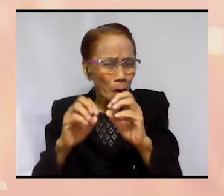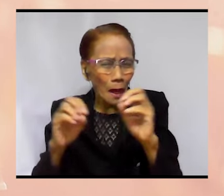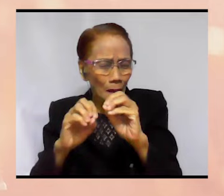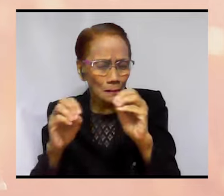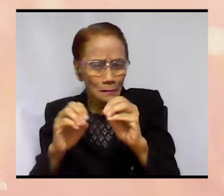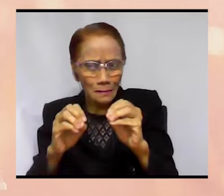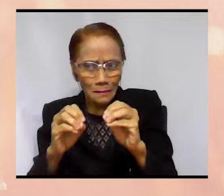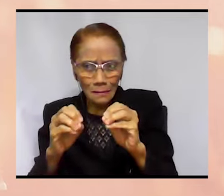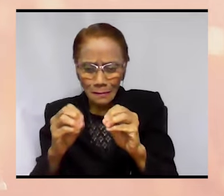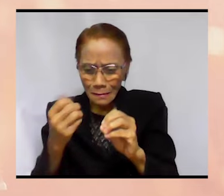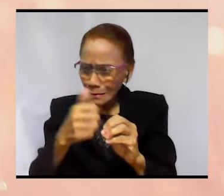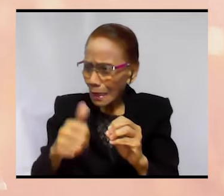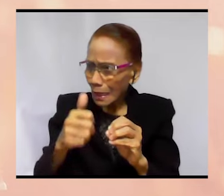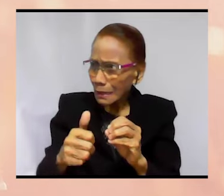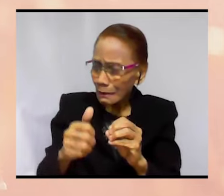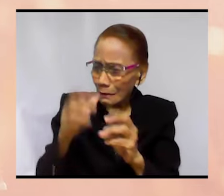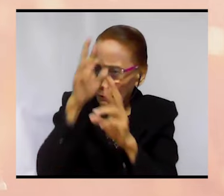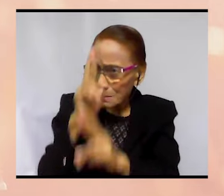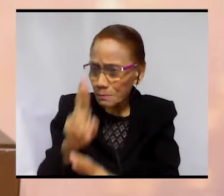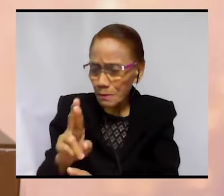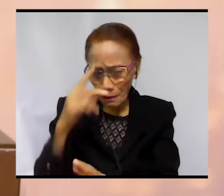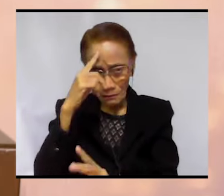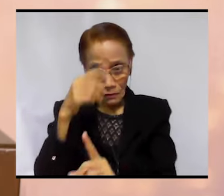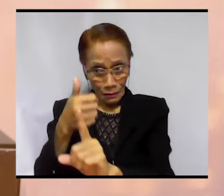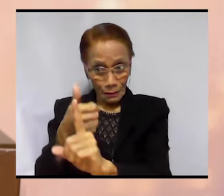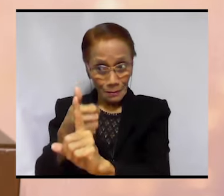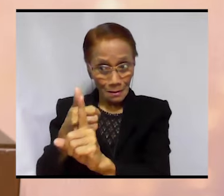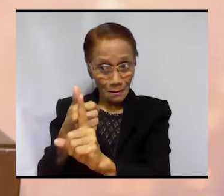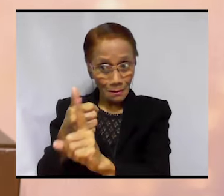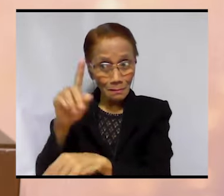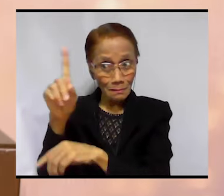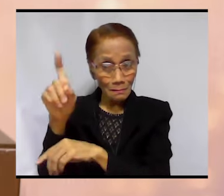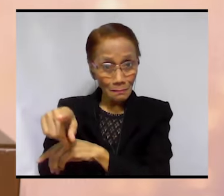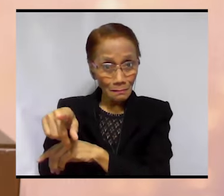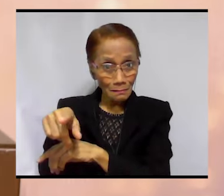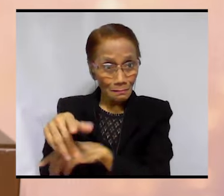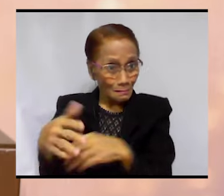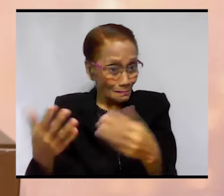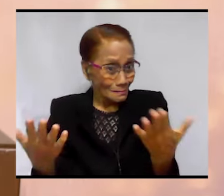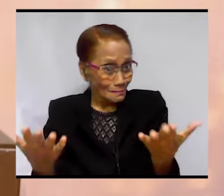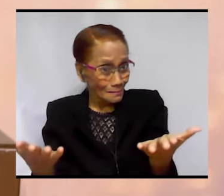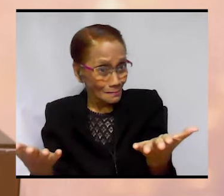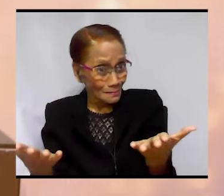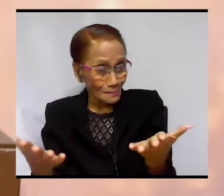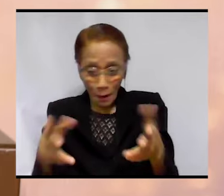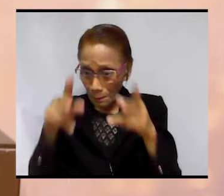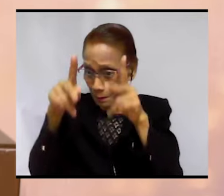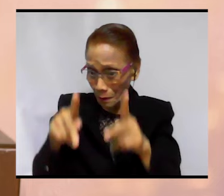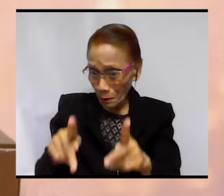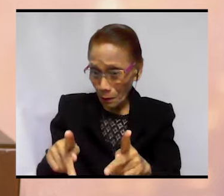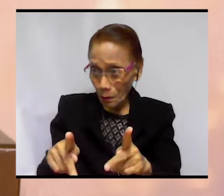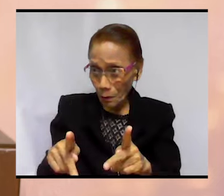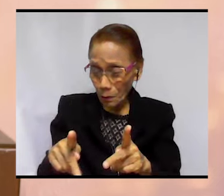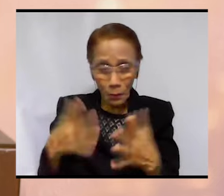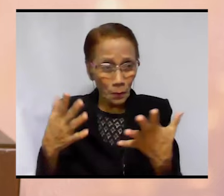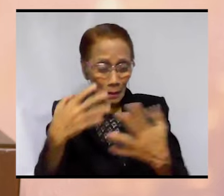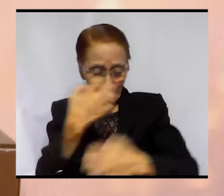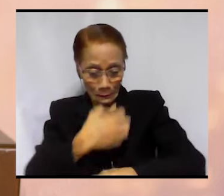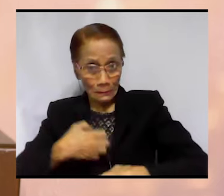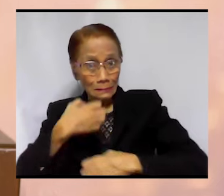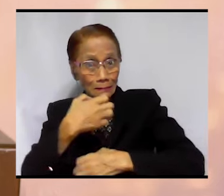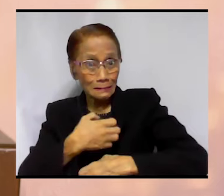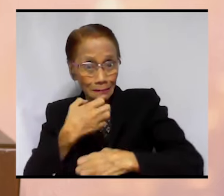any respect for oneself? Is this a person who even enjoys being beaten